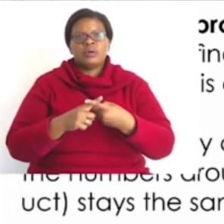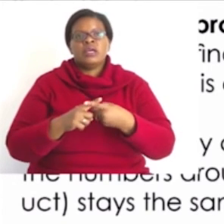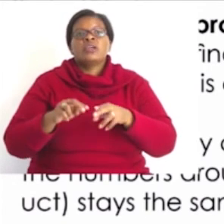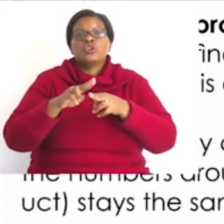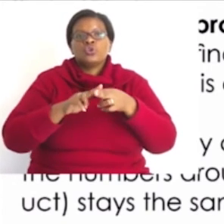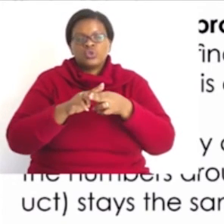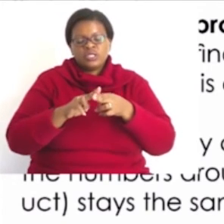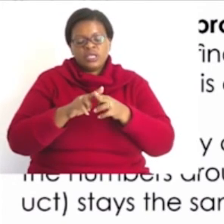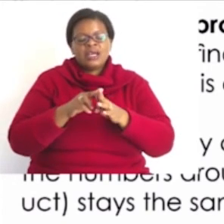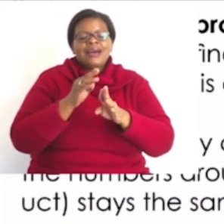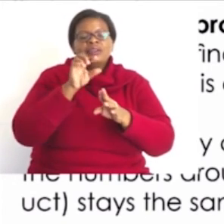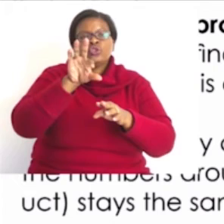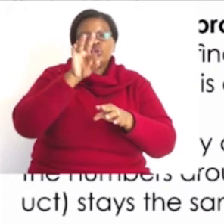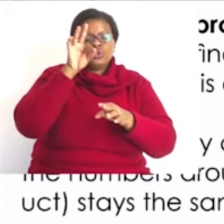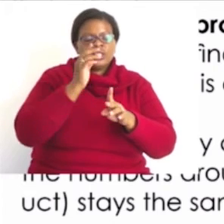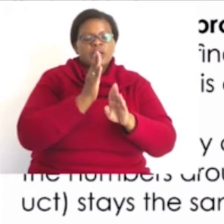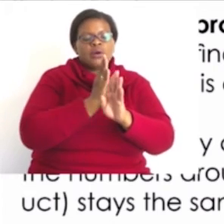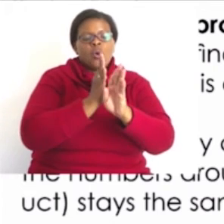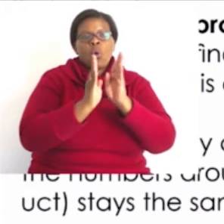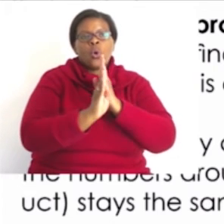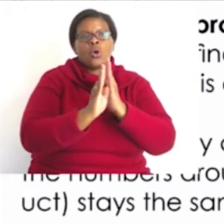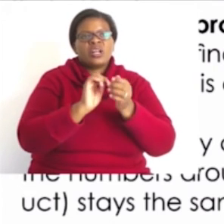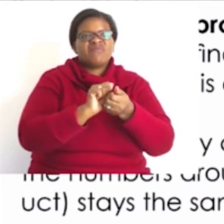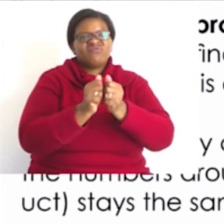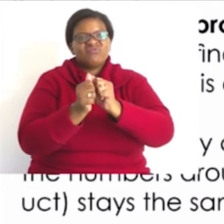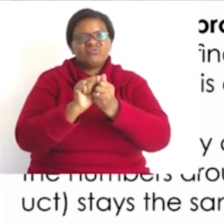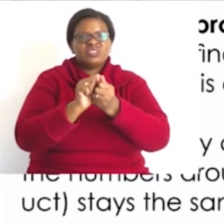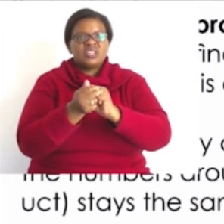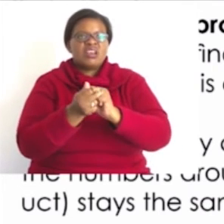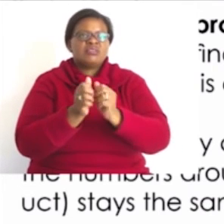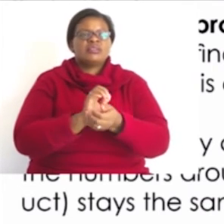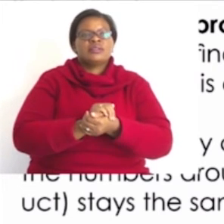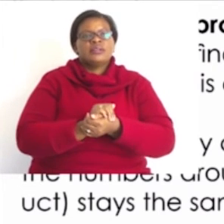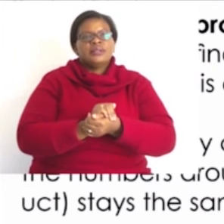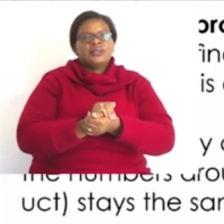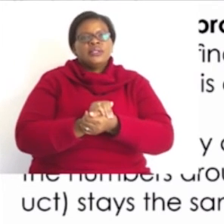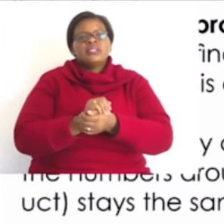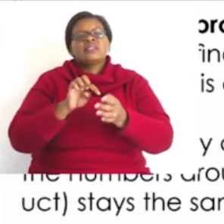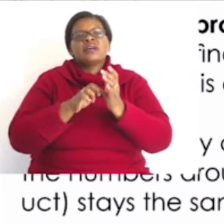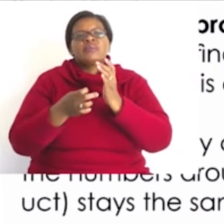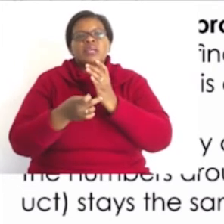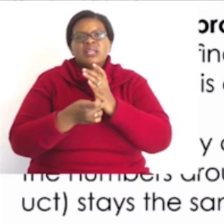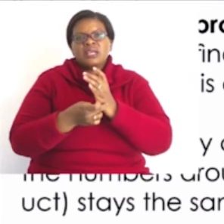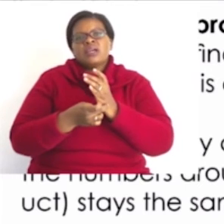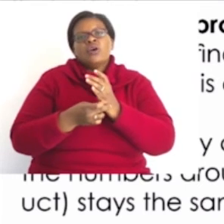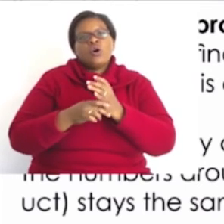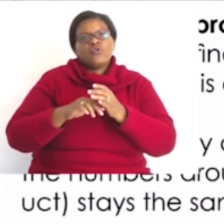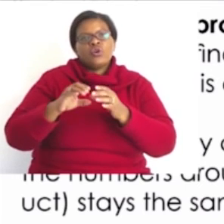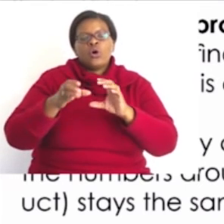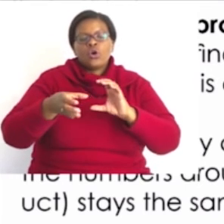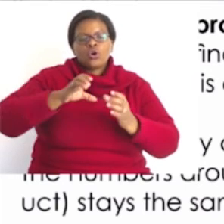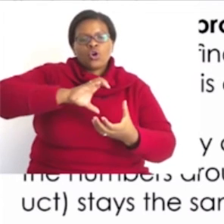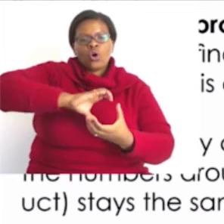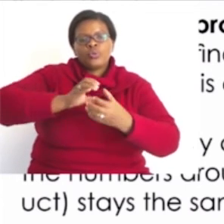order. This is what we call the commutative property of multiplications. Meaning, when